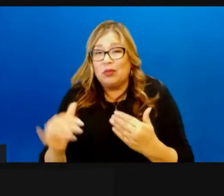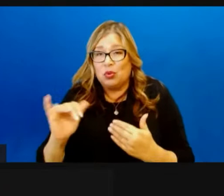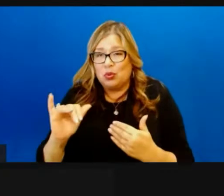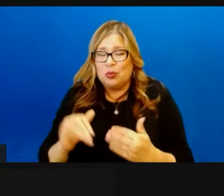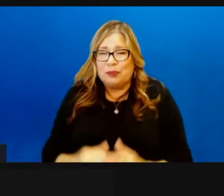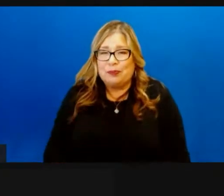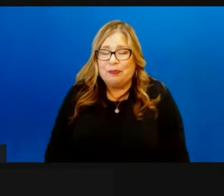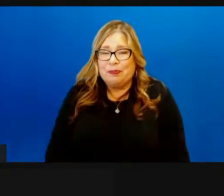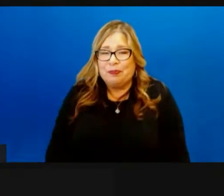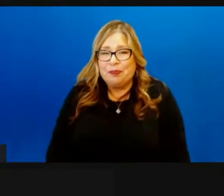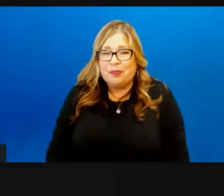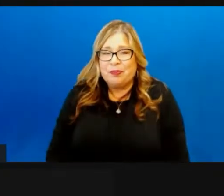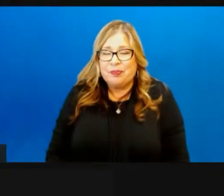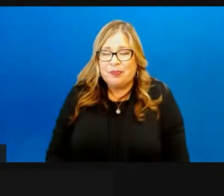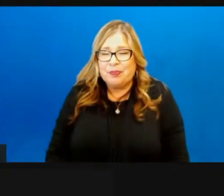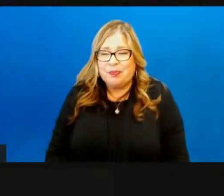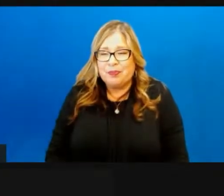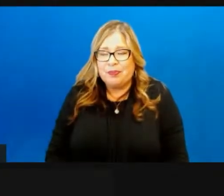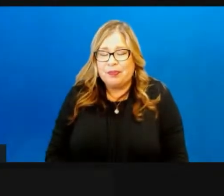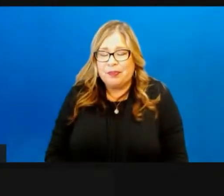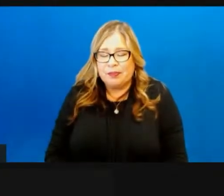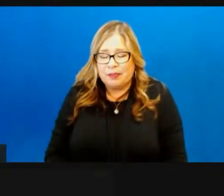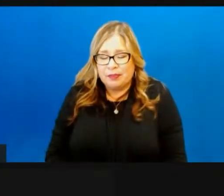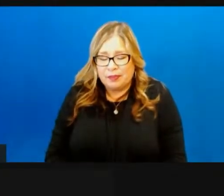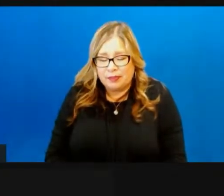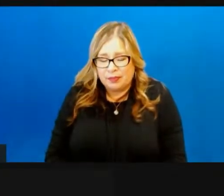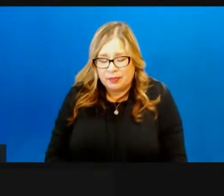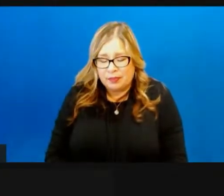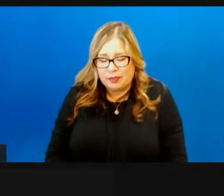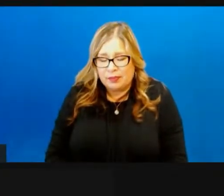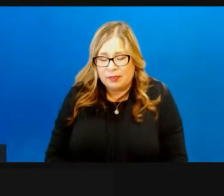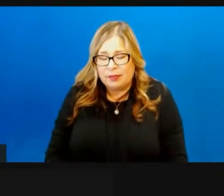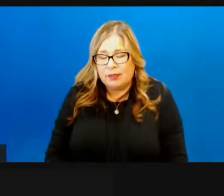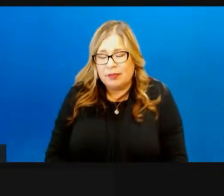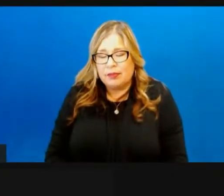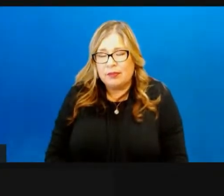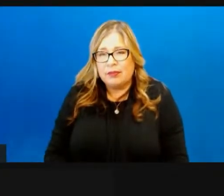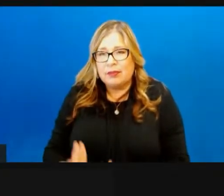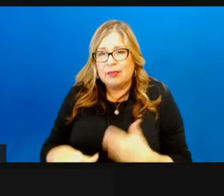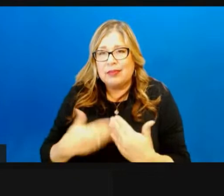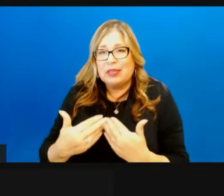Next question comes from Ashley Zavala with Nexstar Media Group.